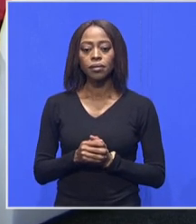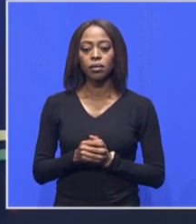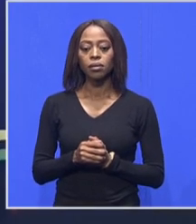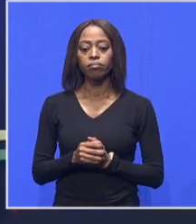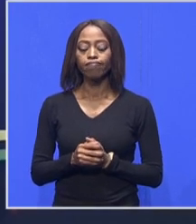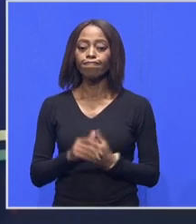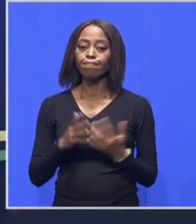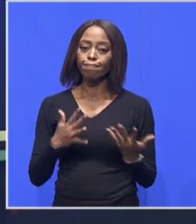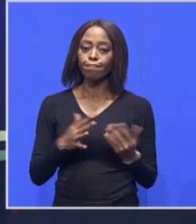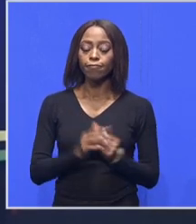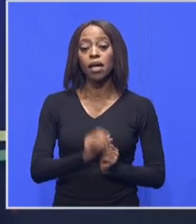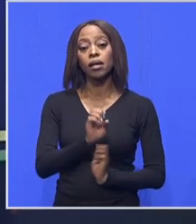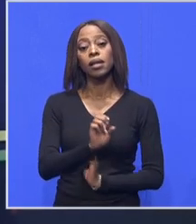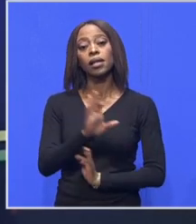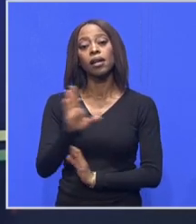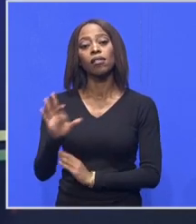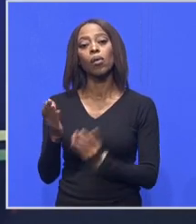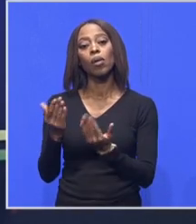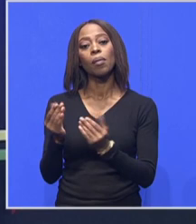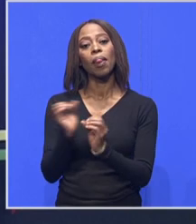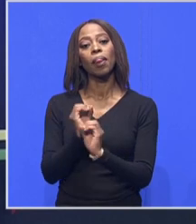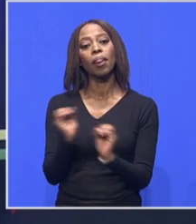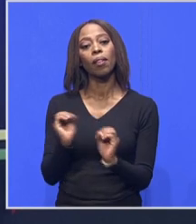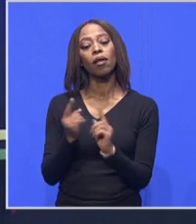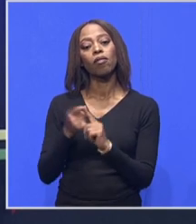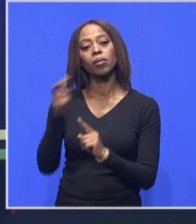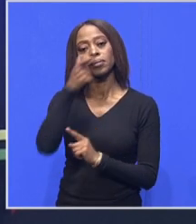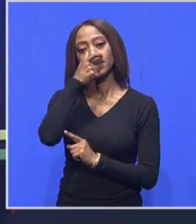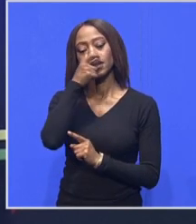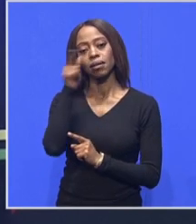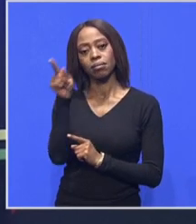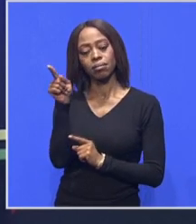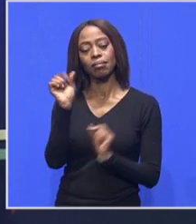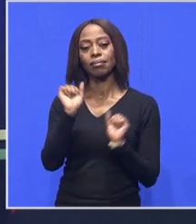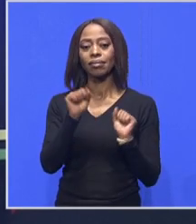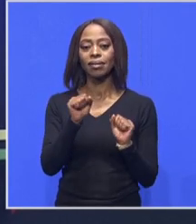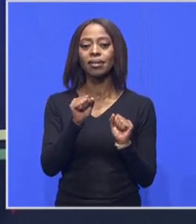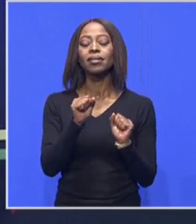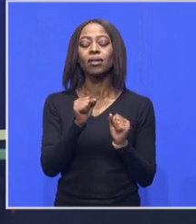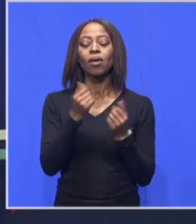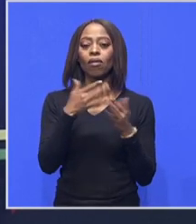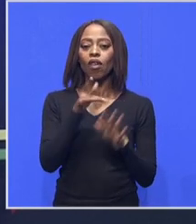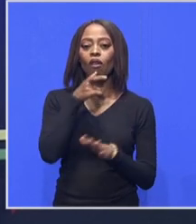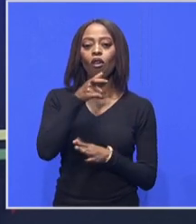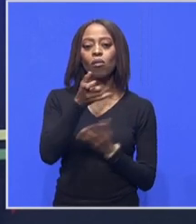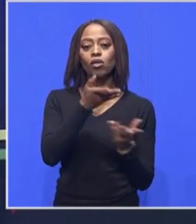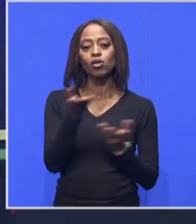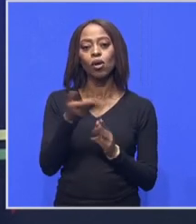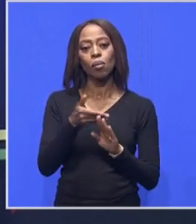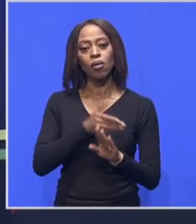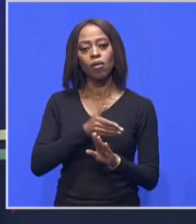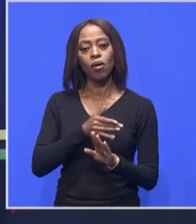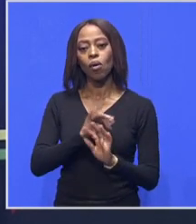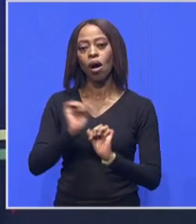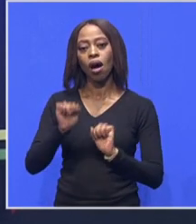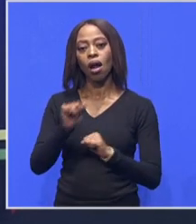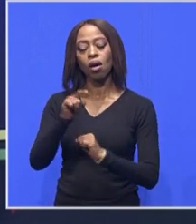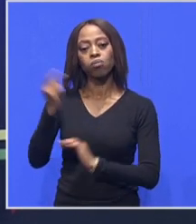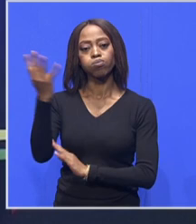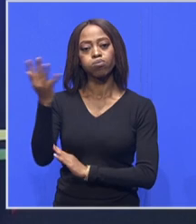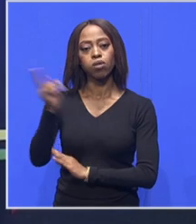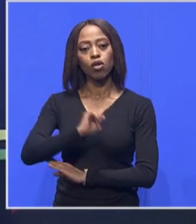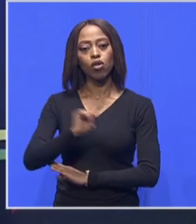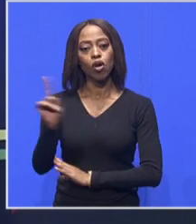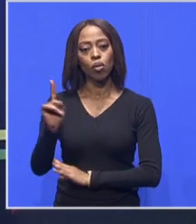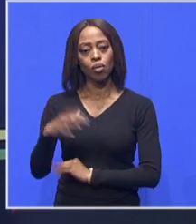Look, as the EFF, we expect nothing from Cyril Ramaphosa. And of course, as we've already said, we're not going to allow him to speak. Because there seems to